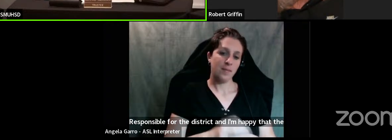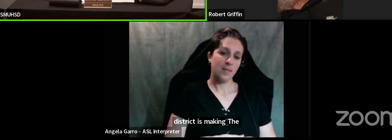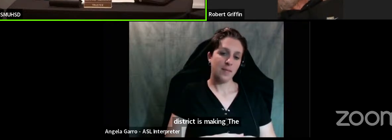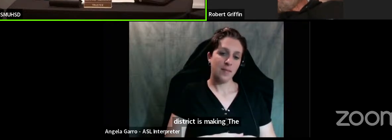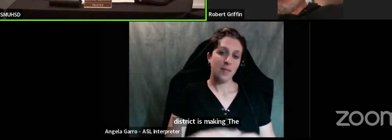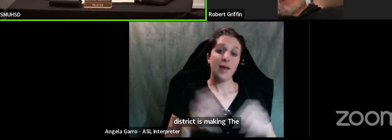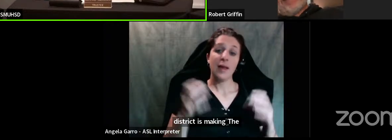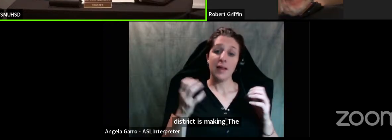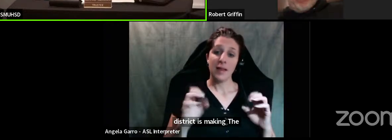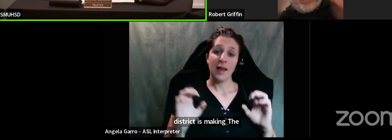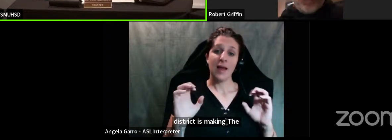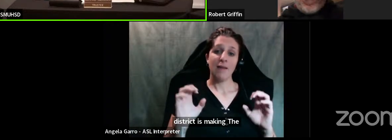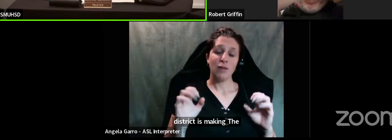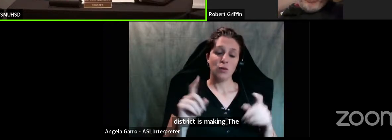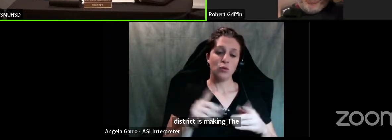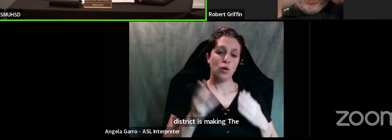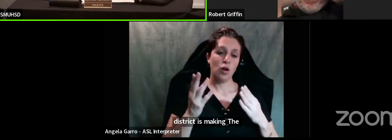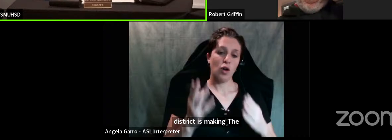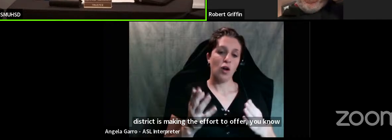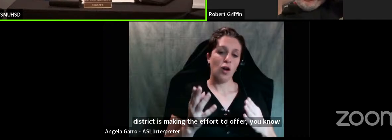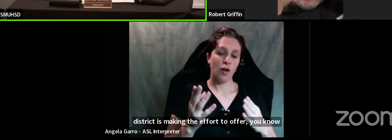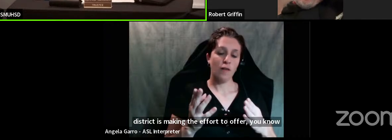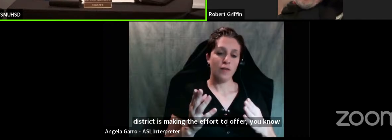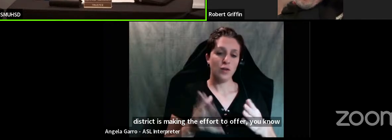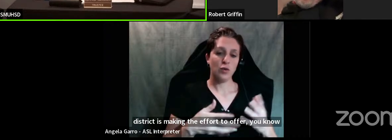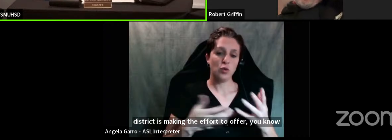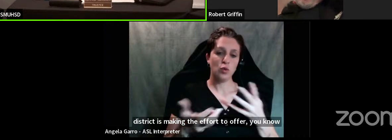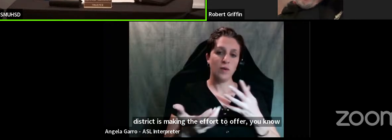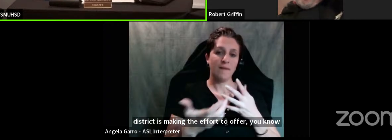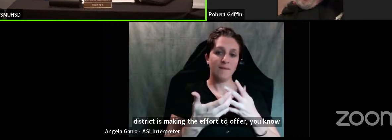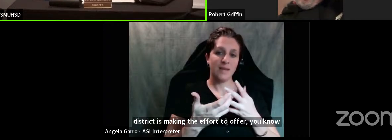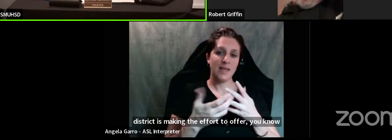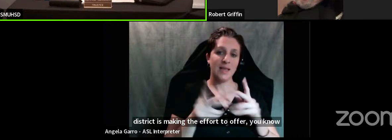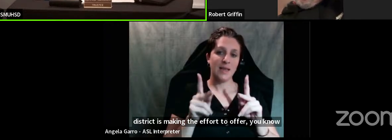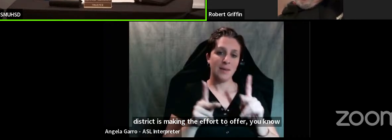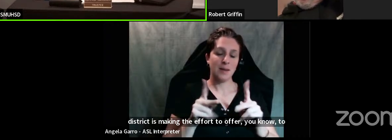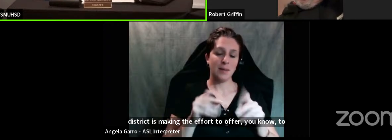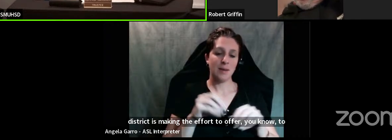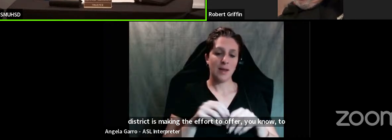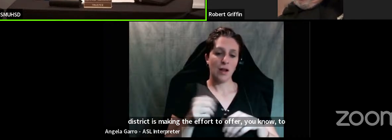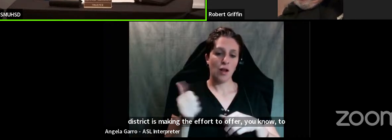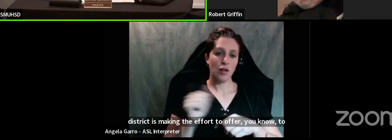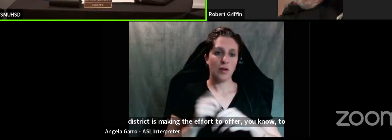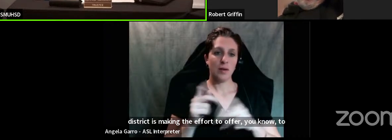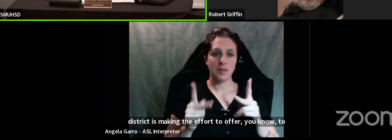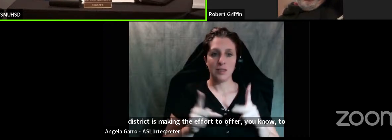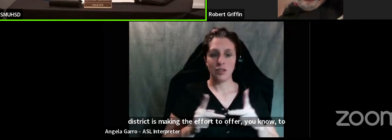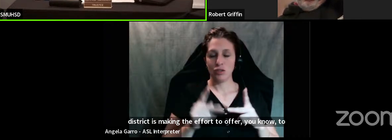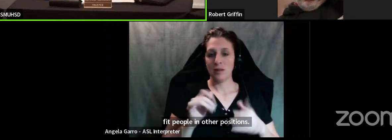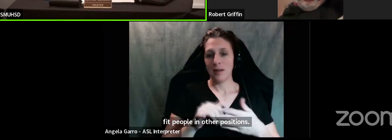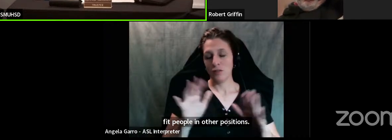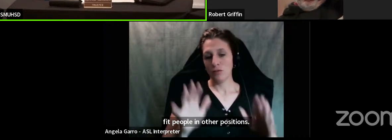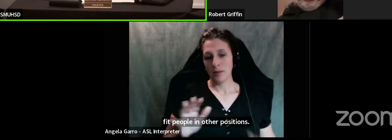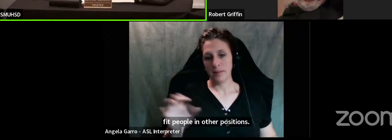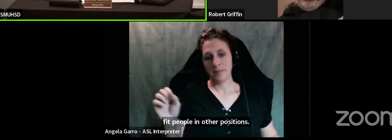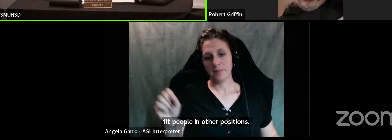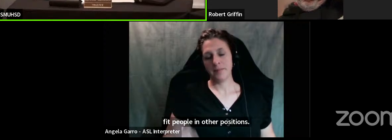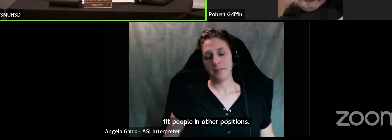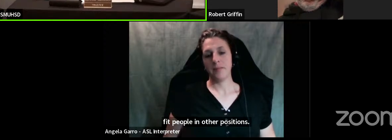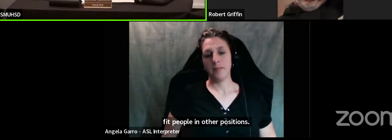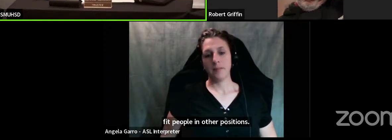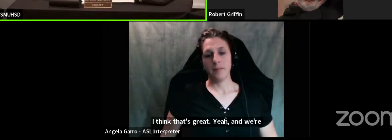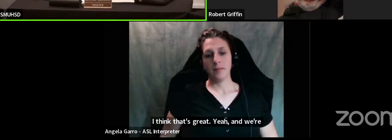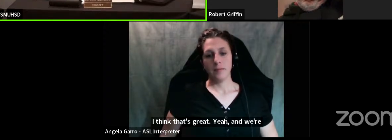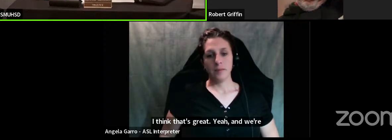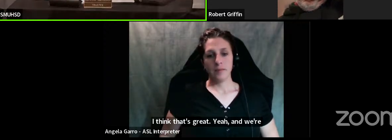the effort to offer, to fit people in other positions. I think that's great. Yeah. And we're definitely